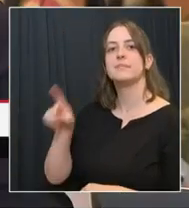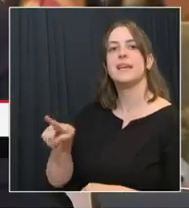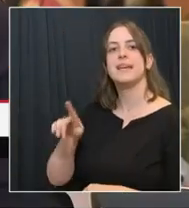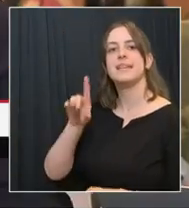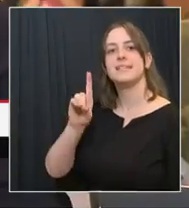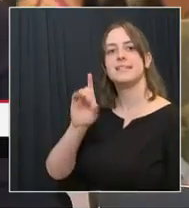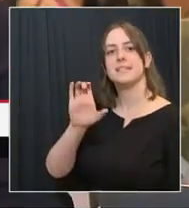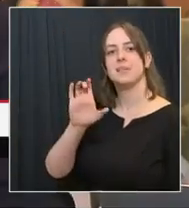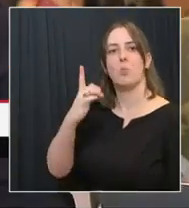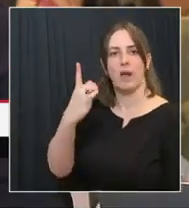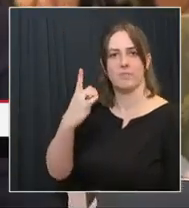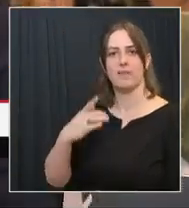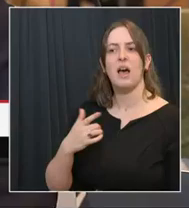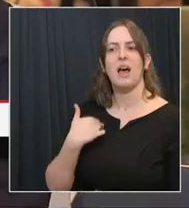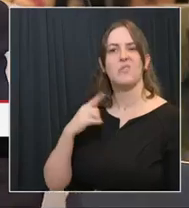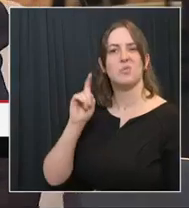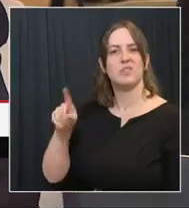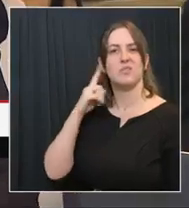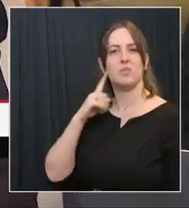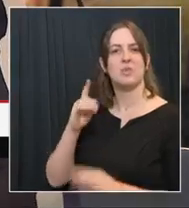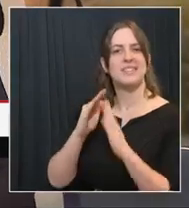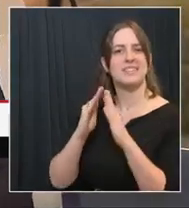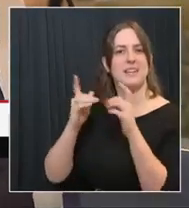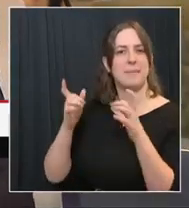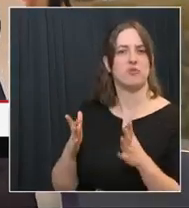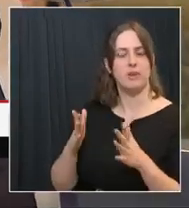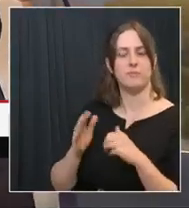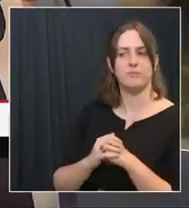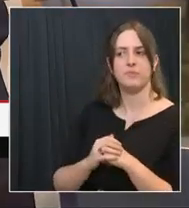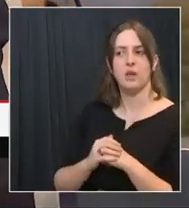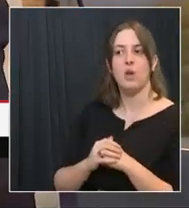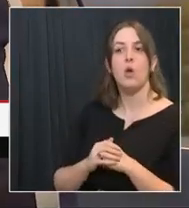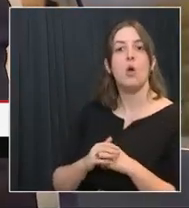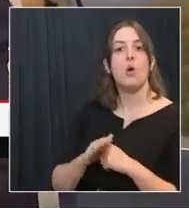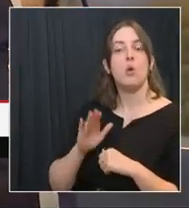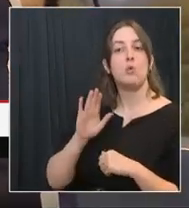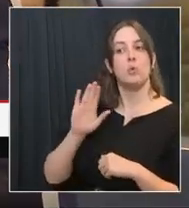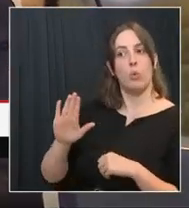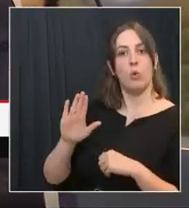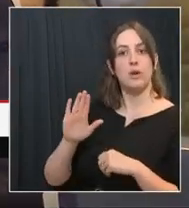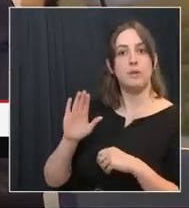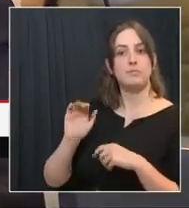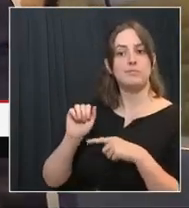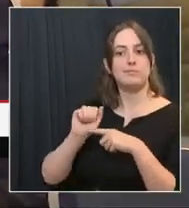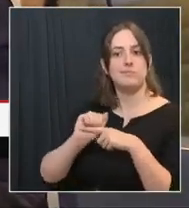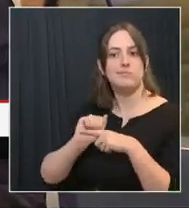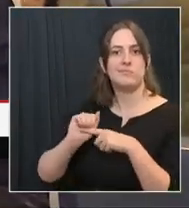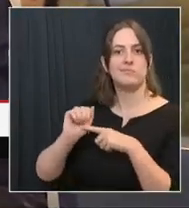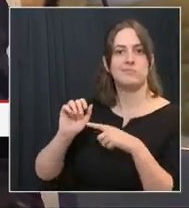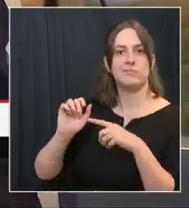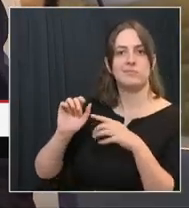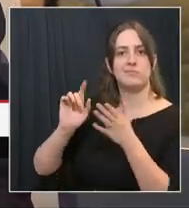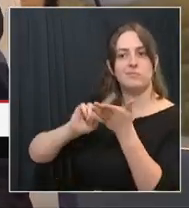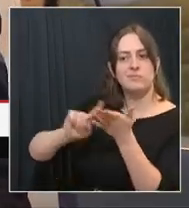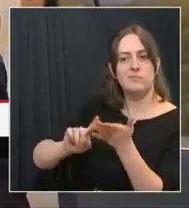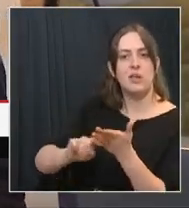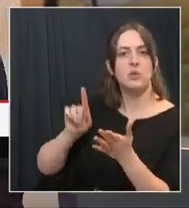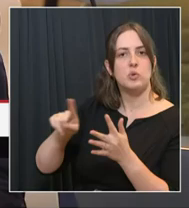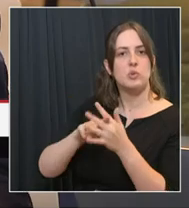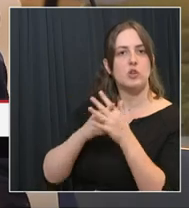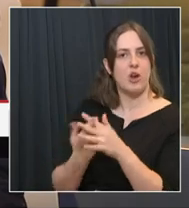ask the city administrator. In your exercise that you indicated you began in March about